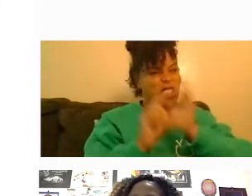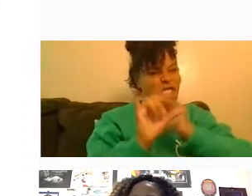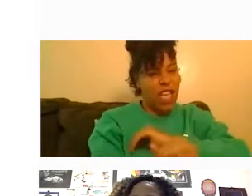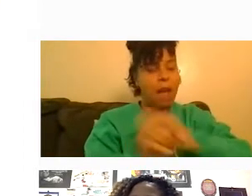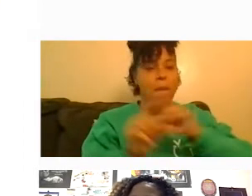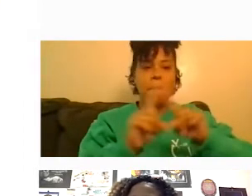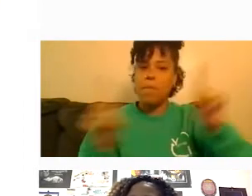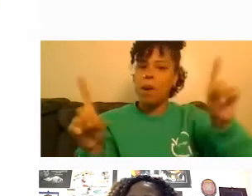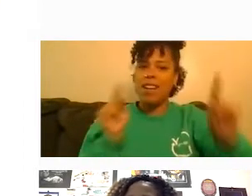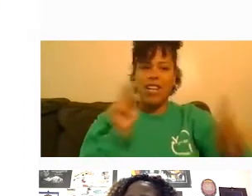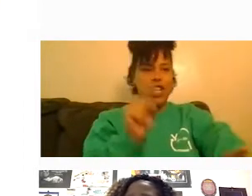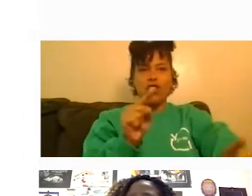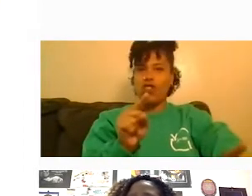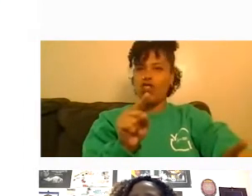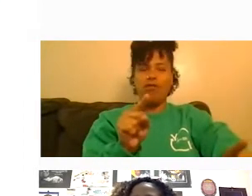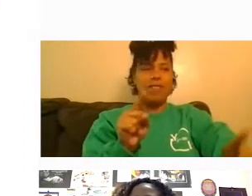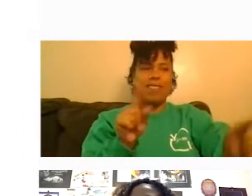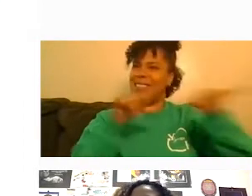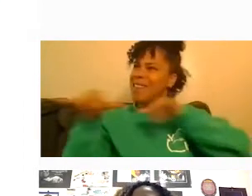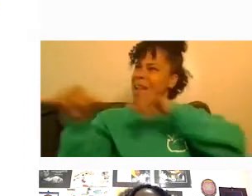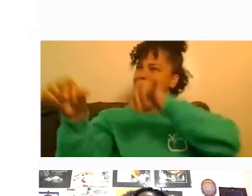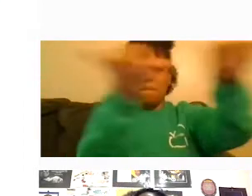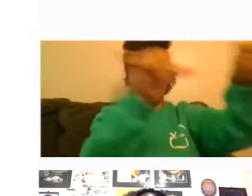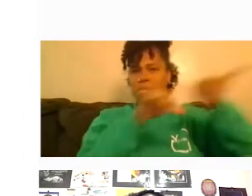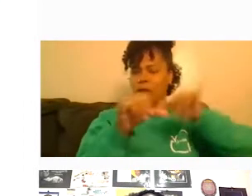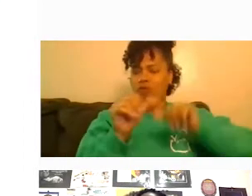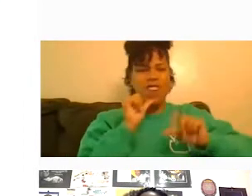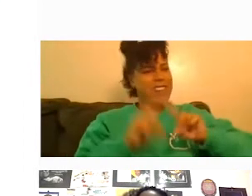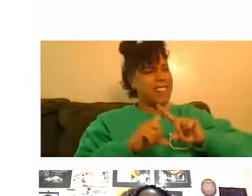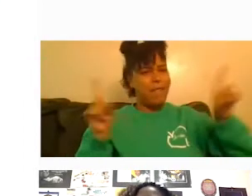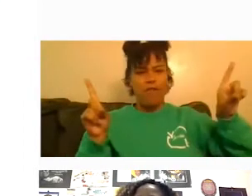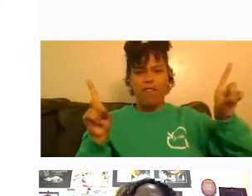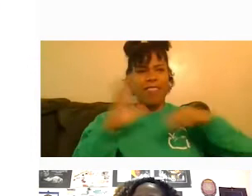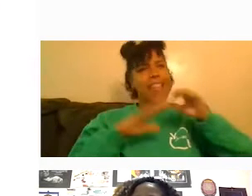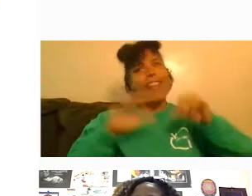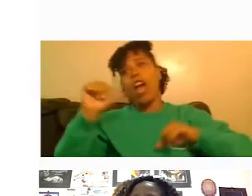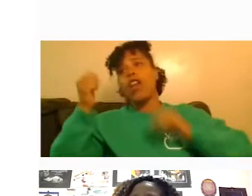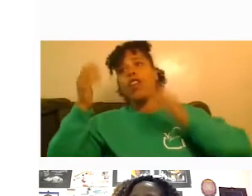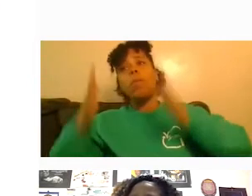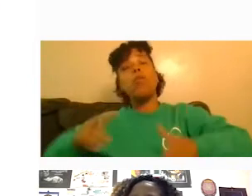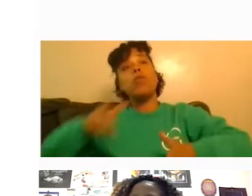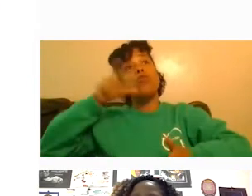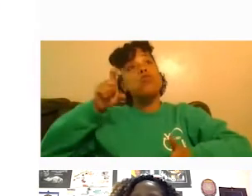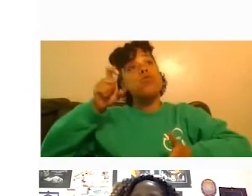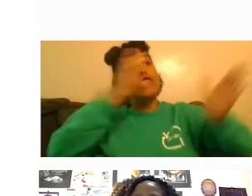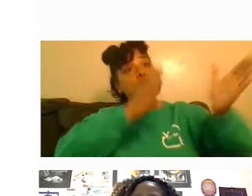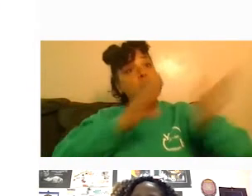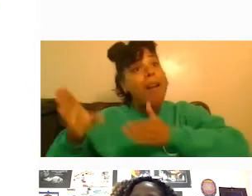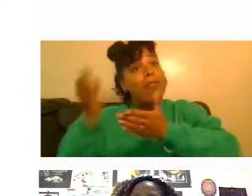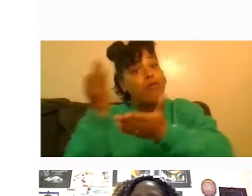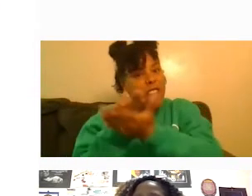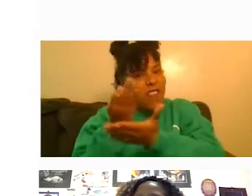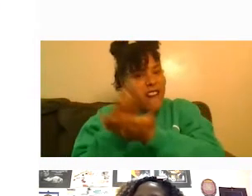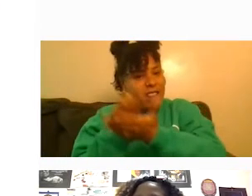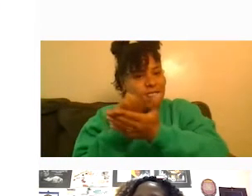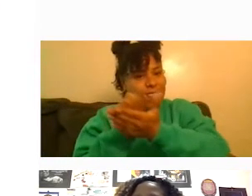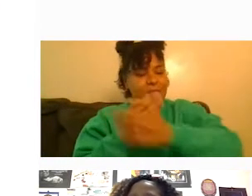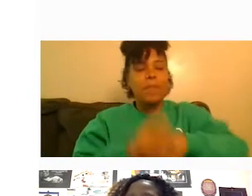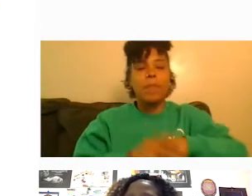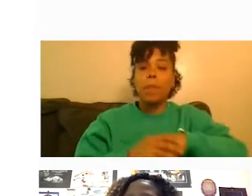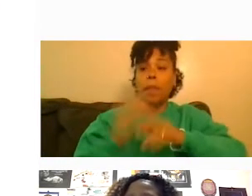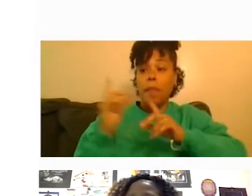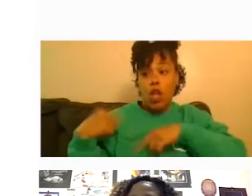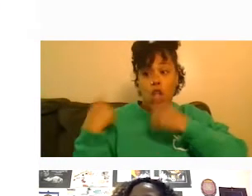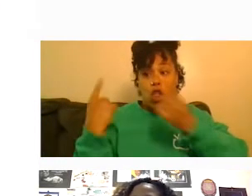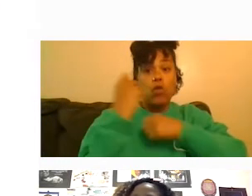no different than anyone else planning for their finances. And at Primerica, since our founding, we've been helping you. Over the years, we've shown that there's